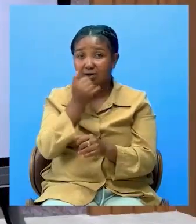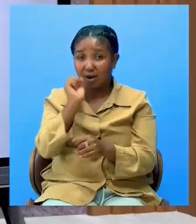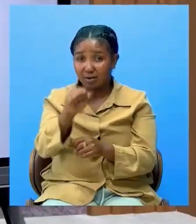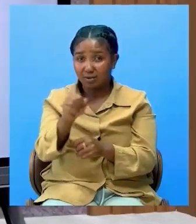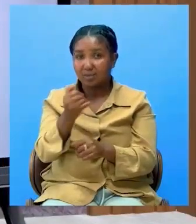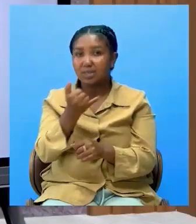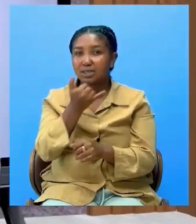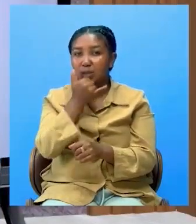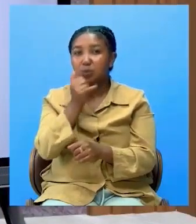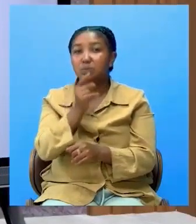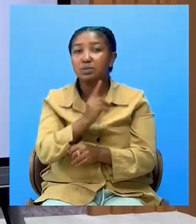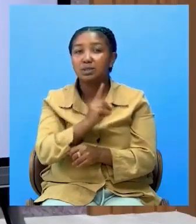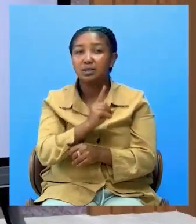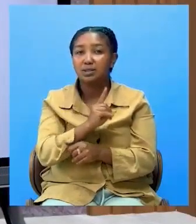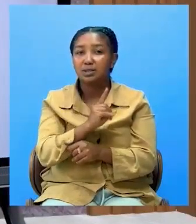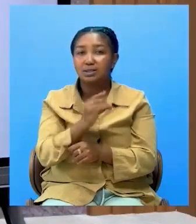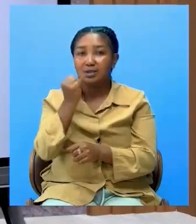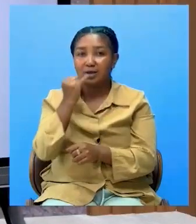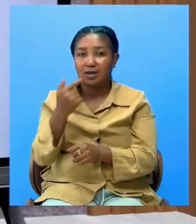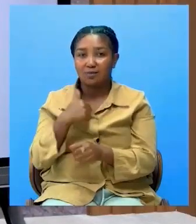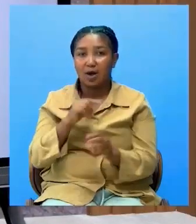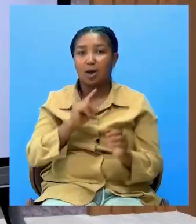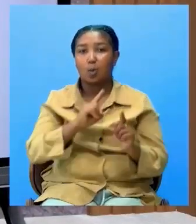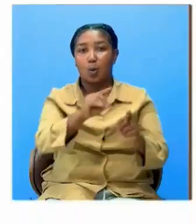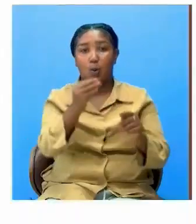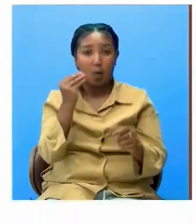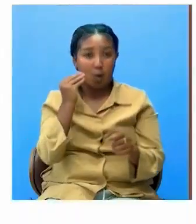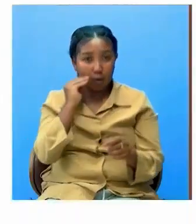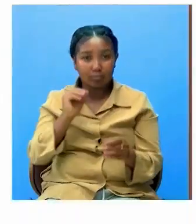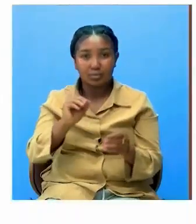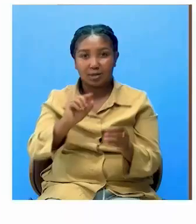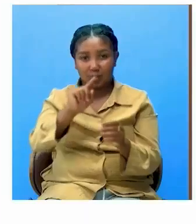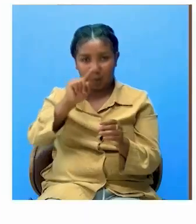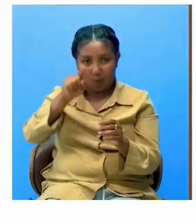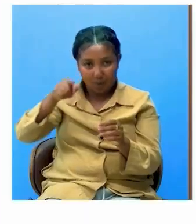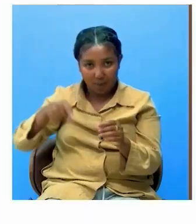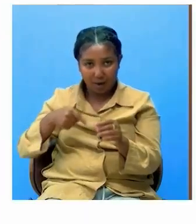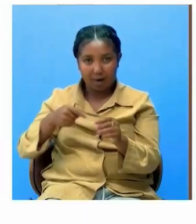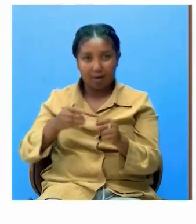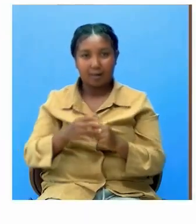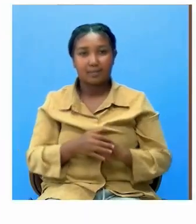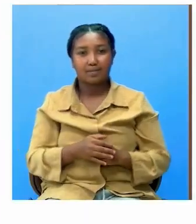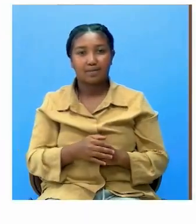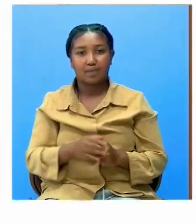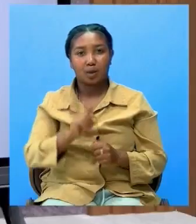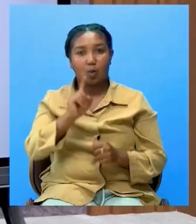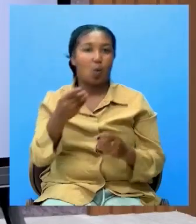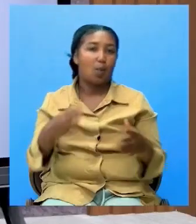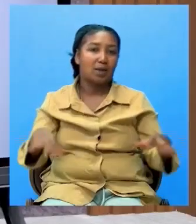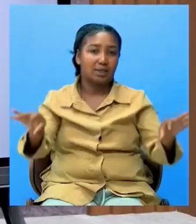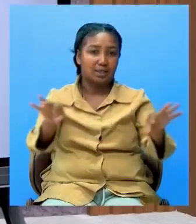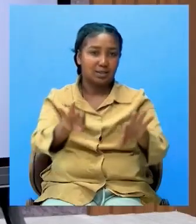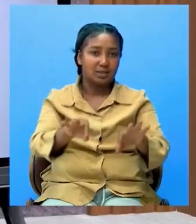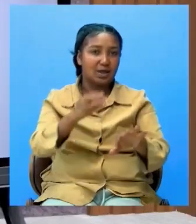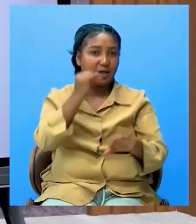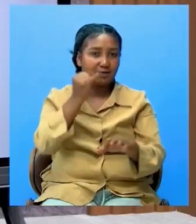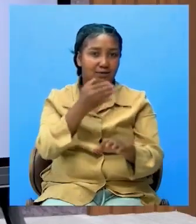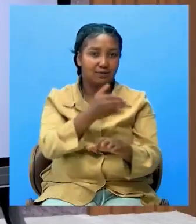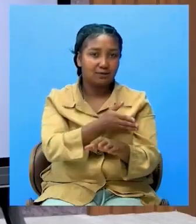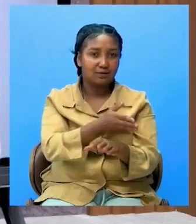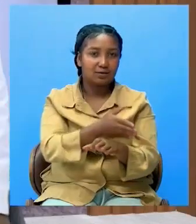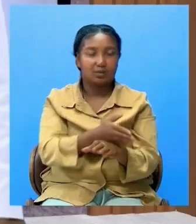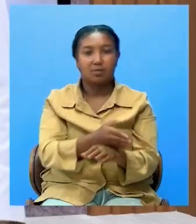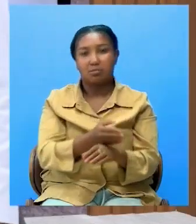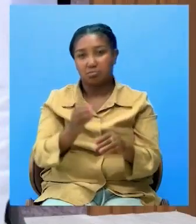Something wrong? So if I go home, then comma. Comma is needed. Bravo,